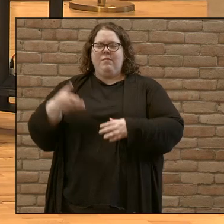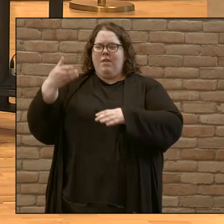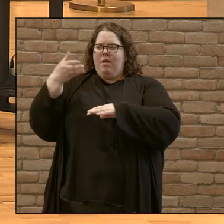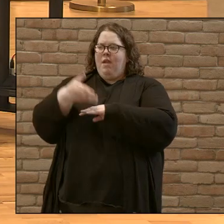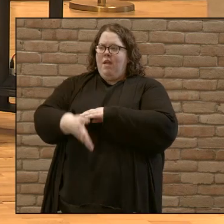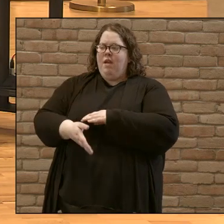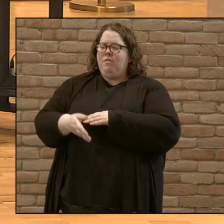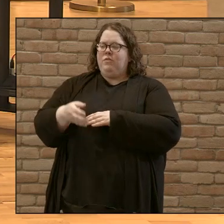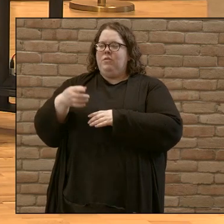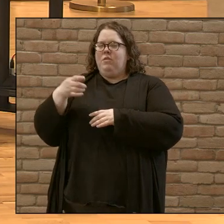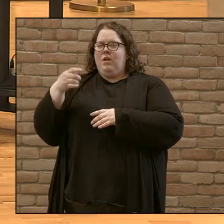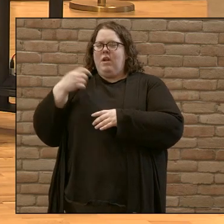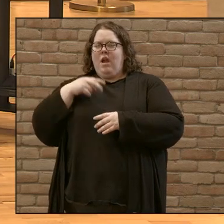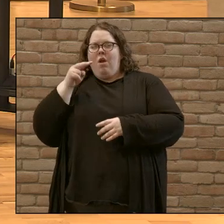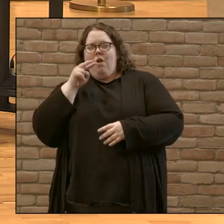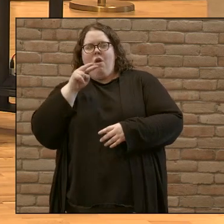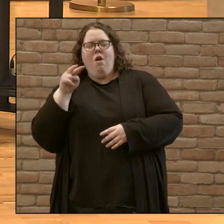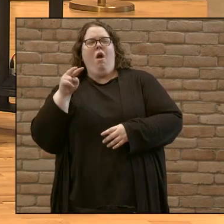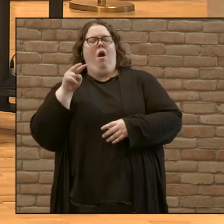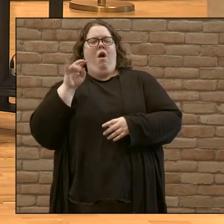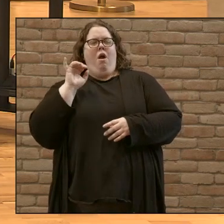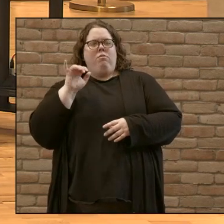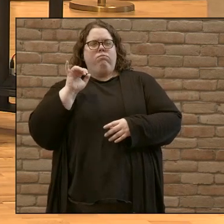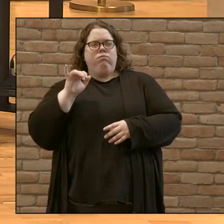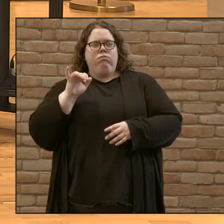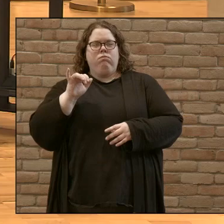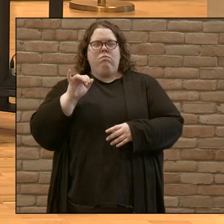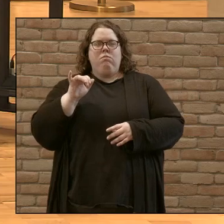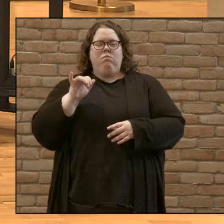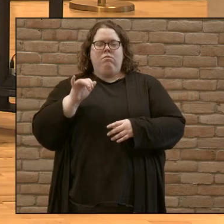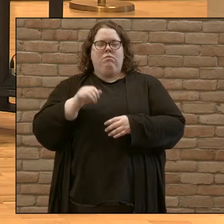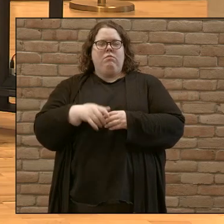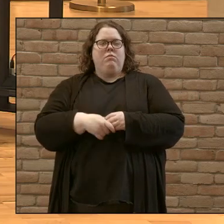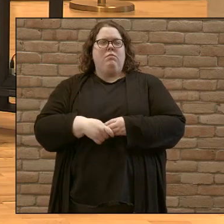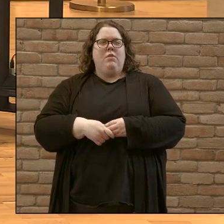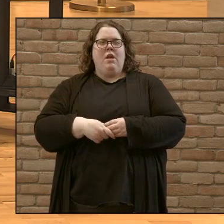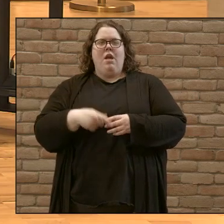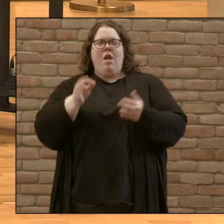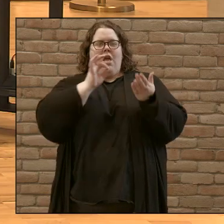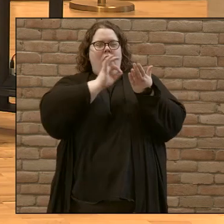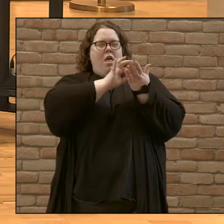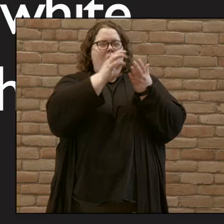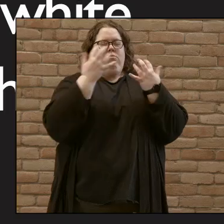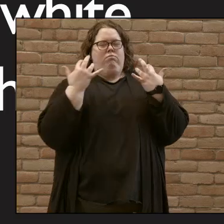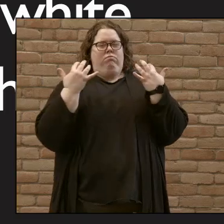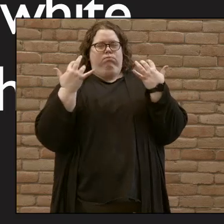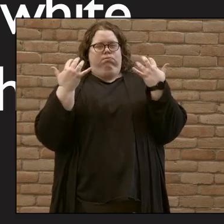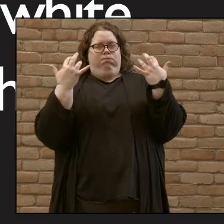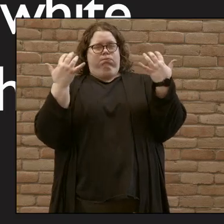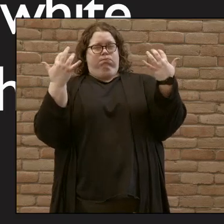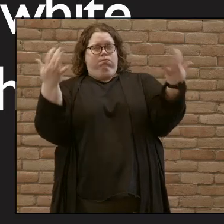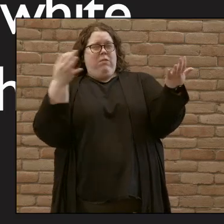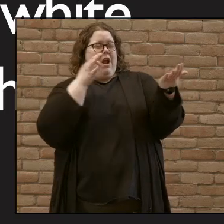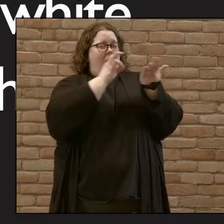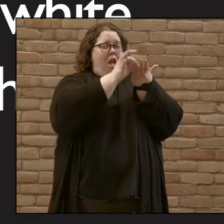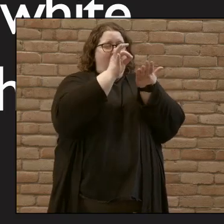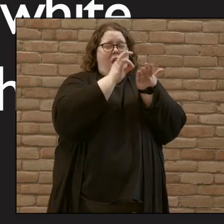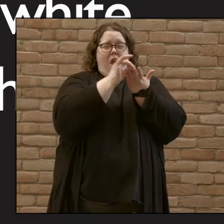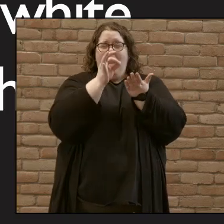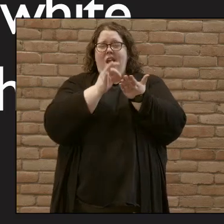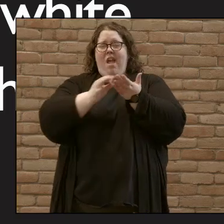multitude that no one could number, from every nation, from all tribes and peoples and